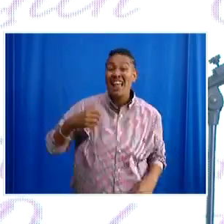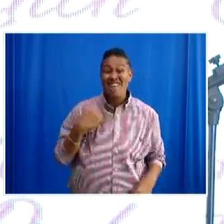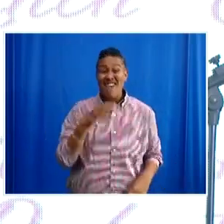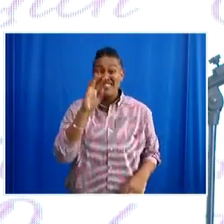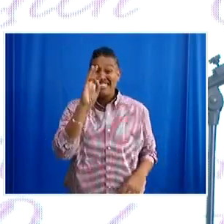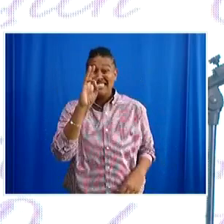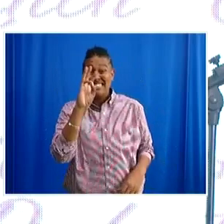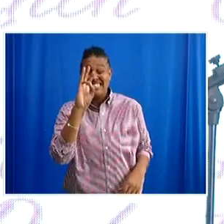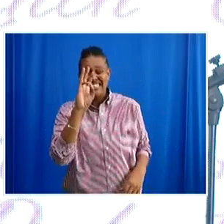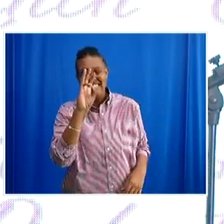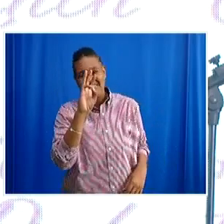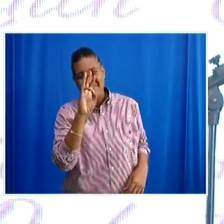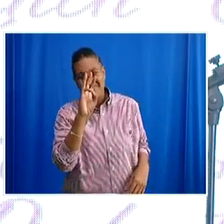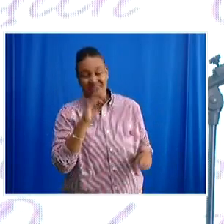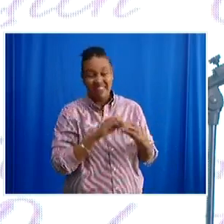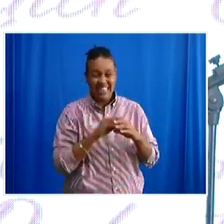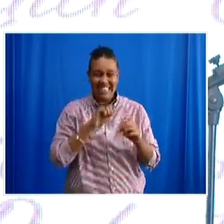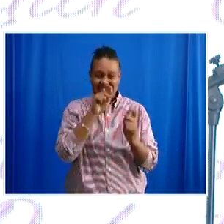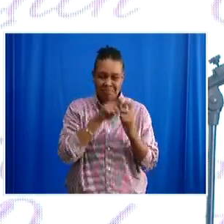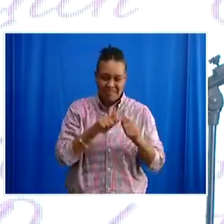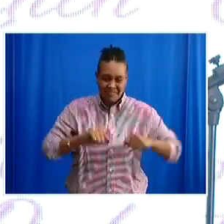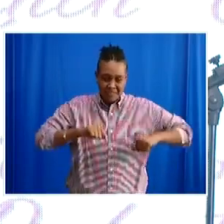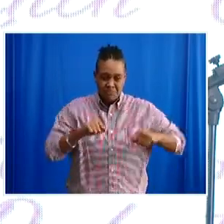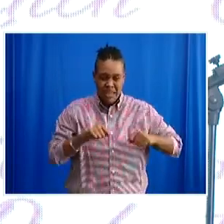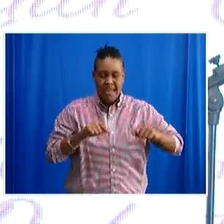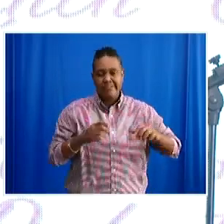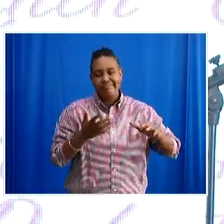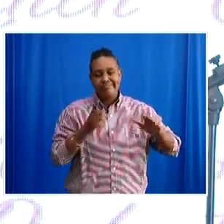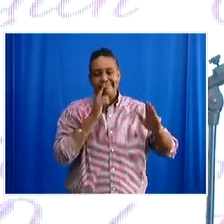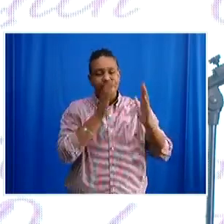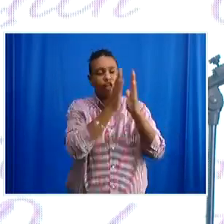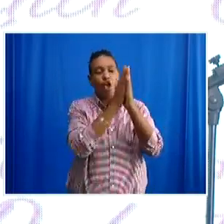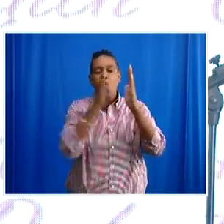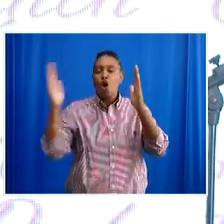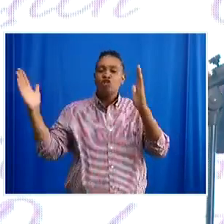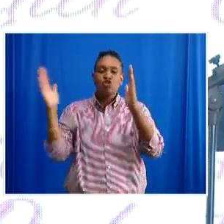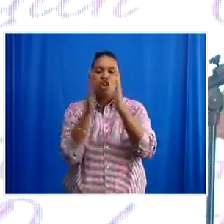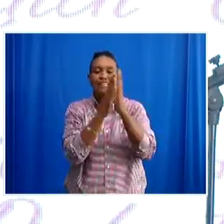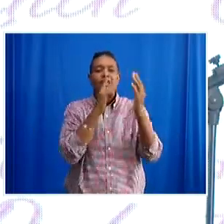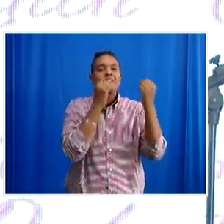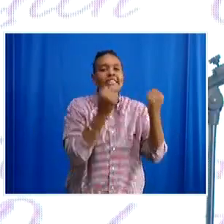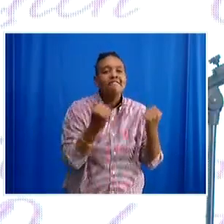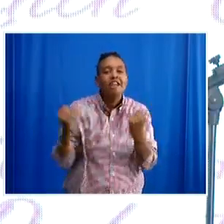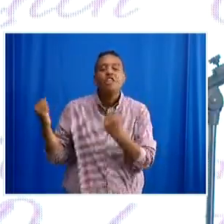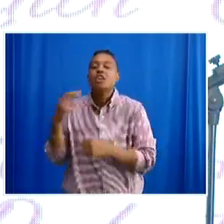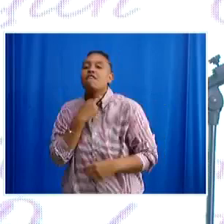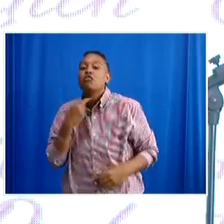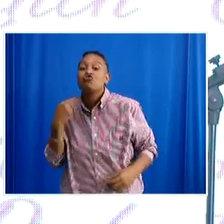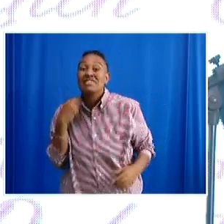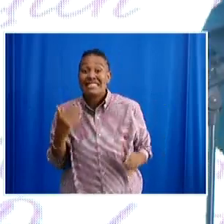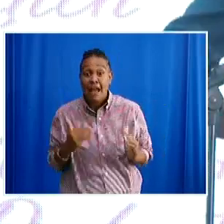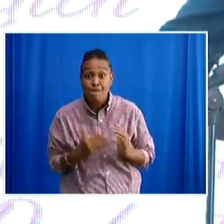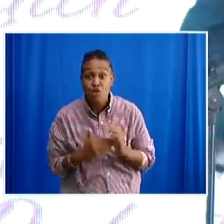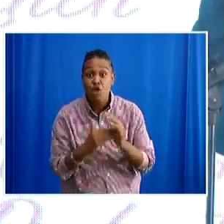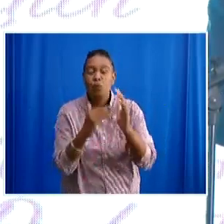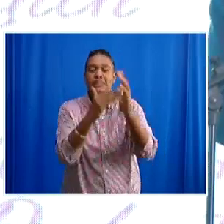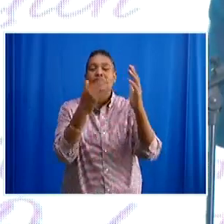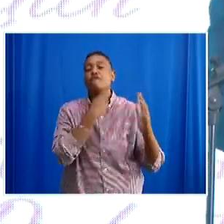certain space on the quadrant of severity of risk and frequency of